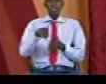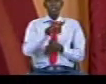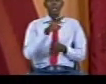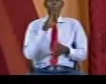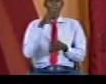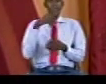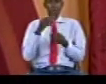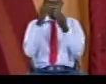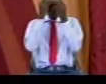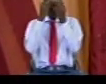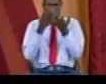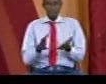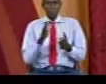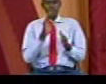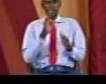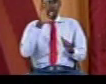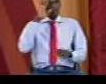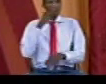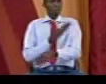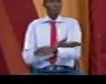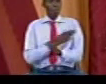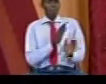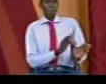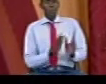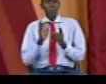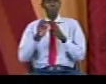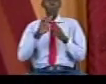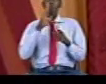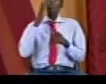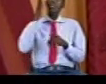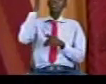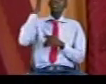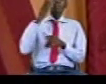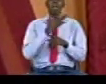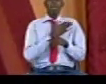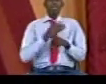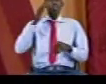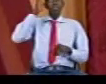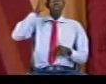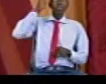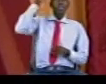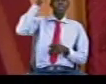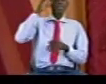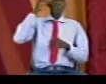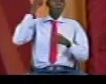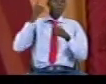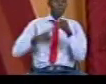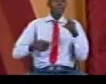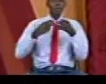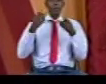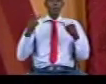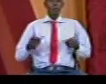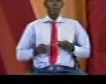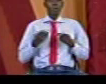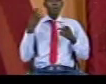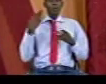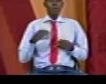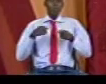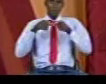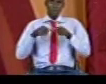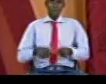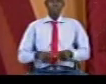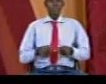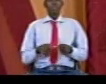ready to get to heaven. Their destiny and their place, their final place of abode, eternal place of abode, is in